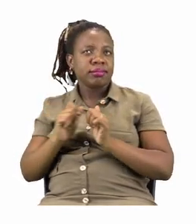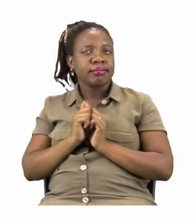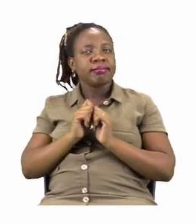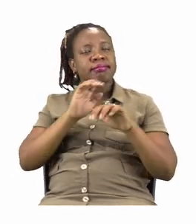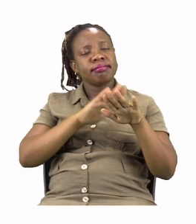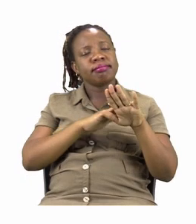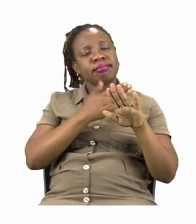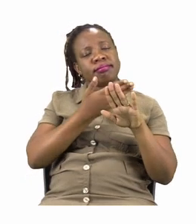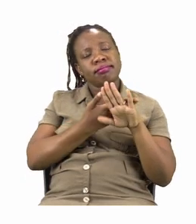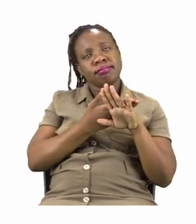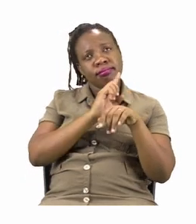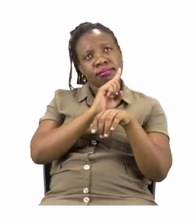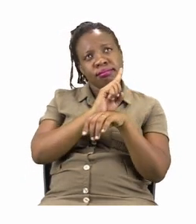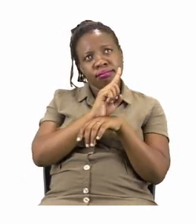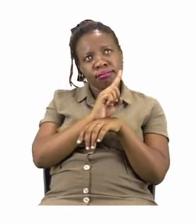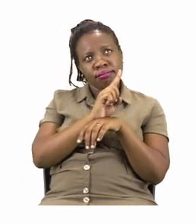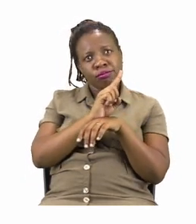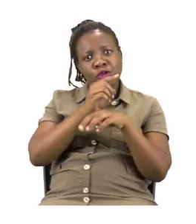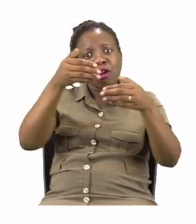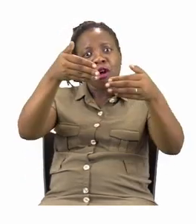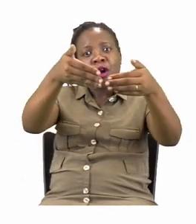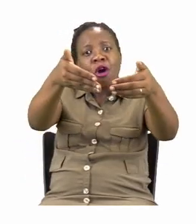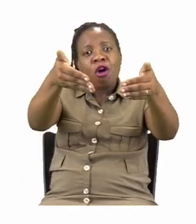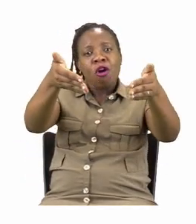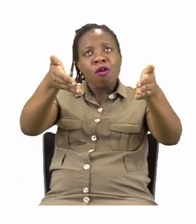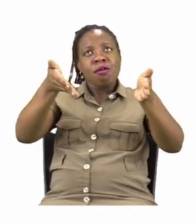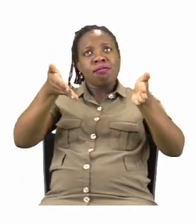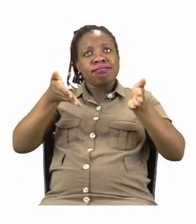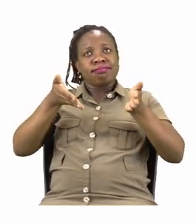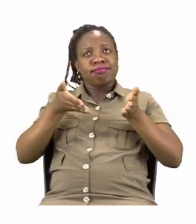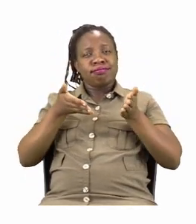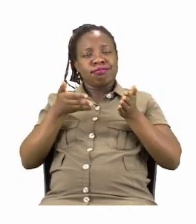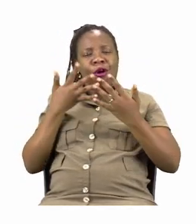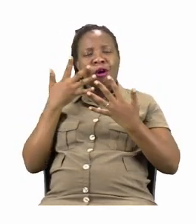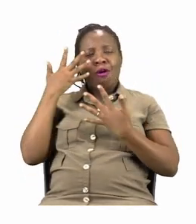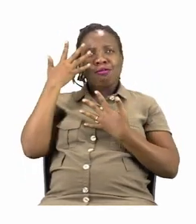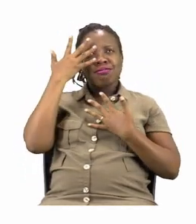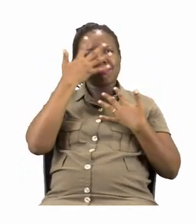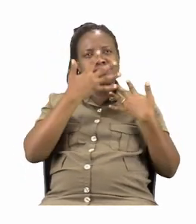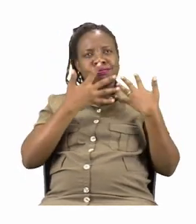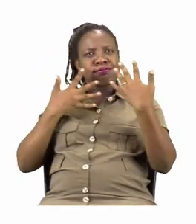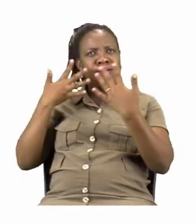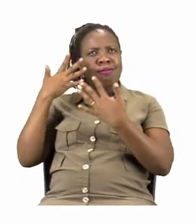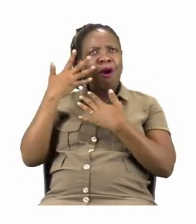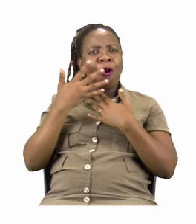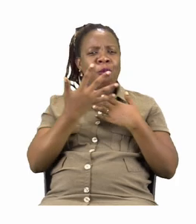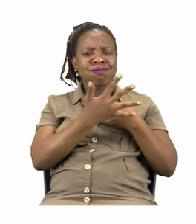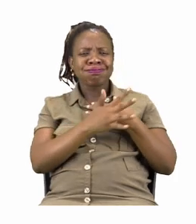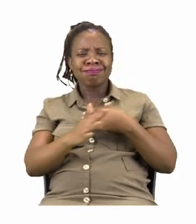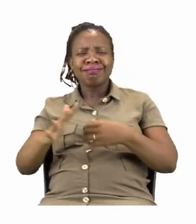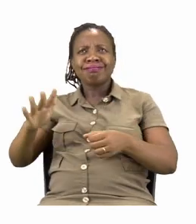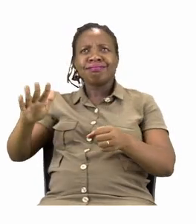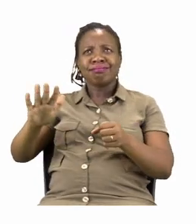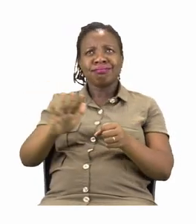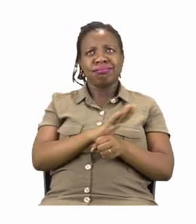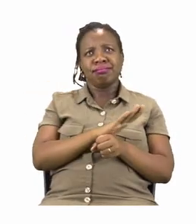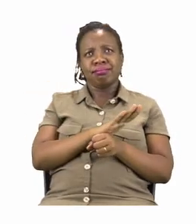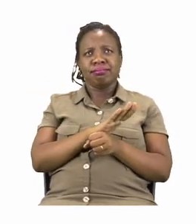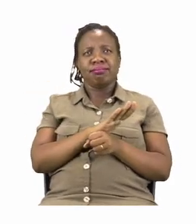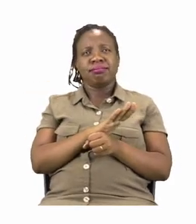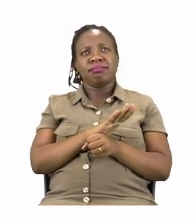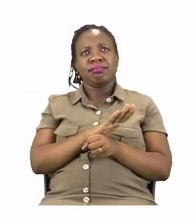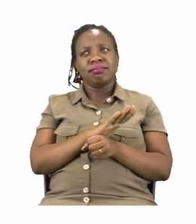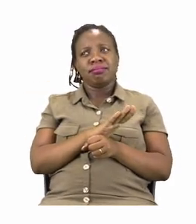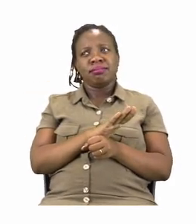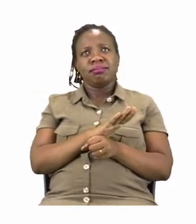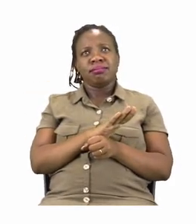see someone sitting in a bathtub filled with water. So here, for